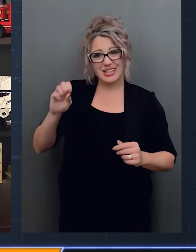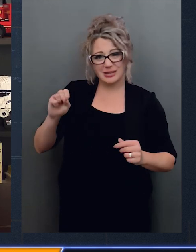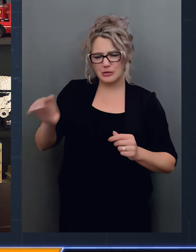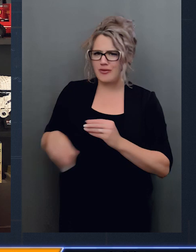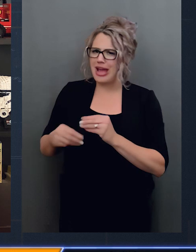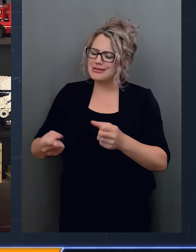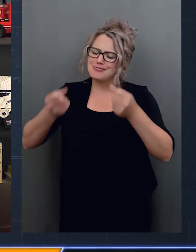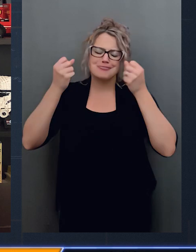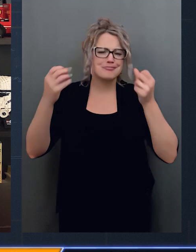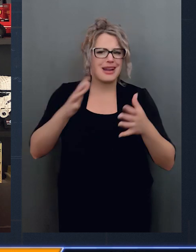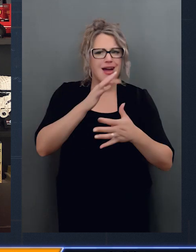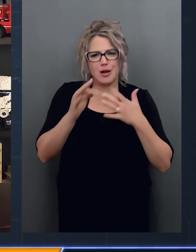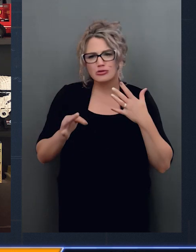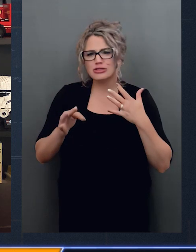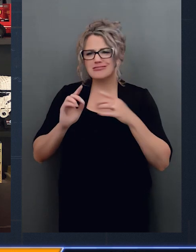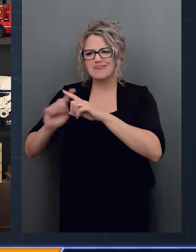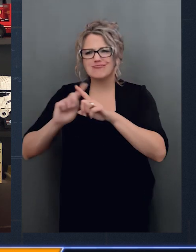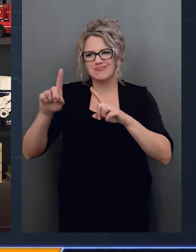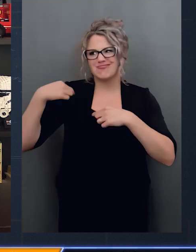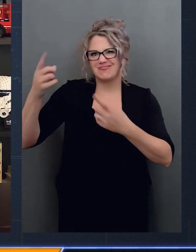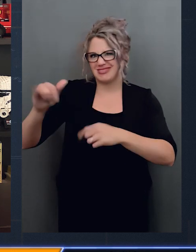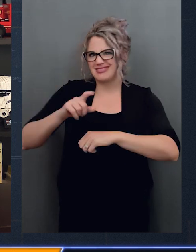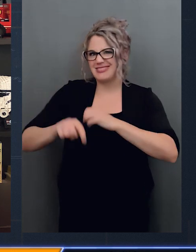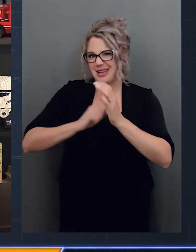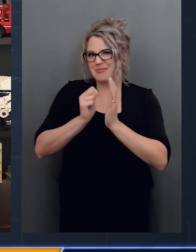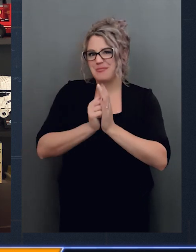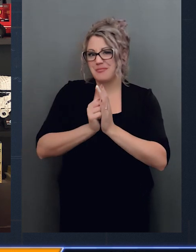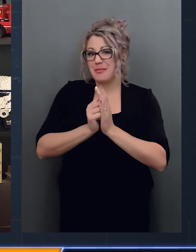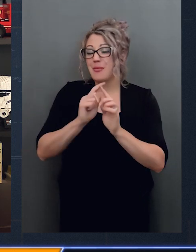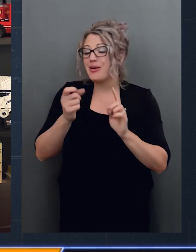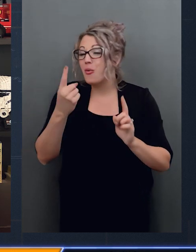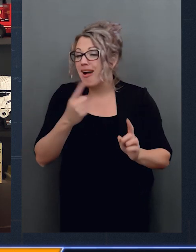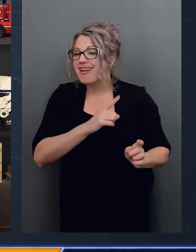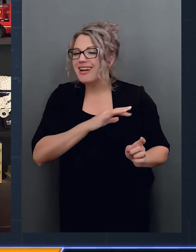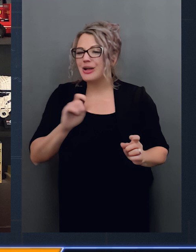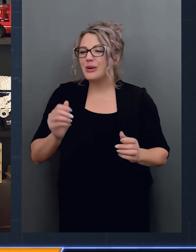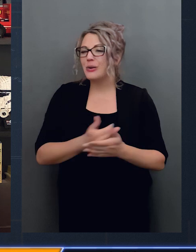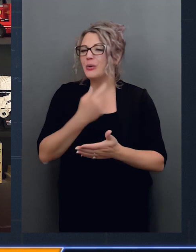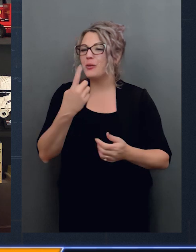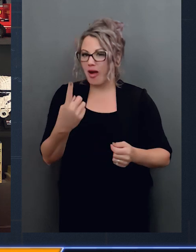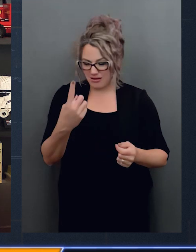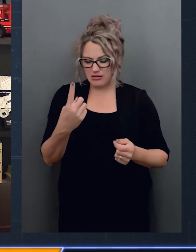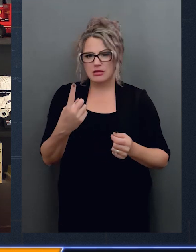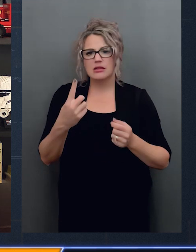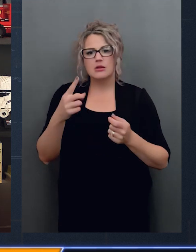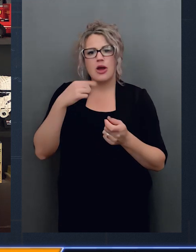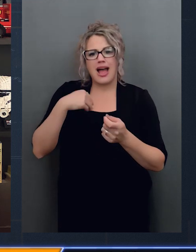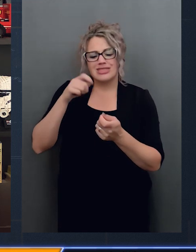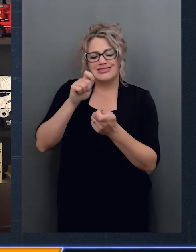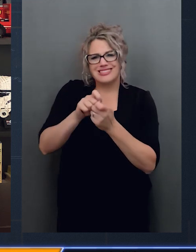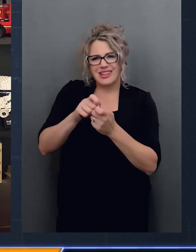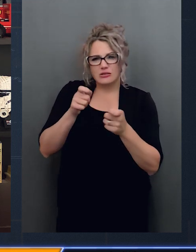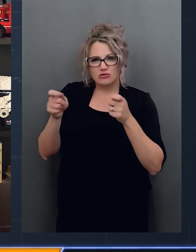then, we've added a ton of options and a ton of features. The newest one, I think, is really, really cool. It gives you very, very detailed